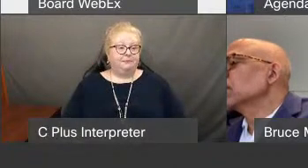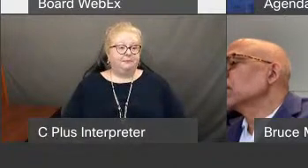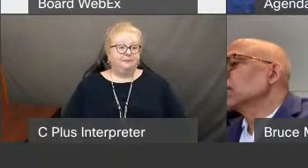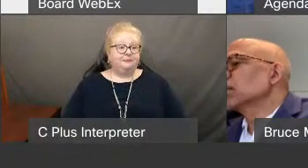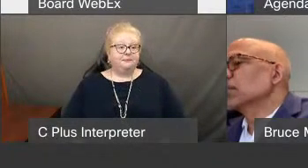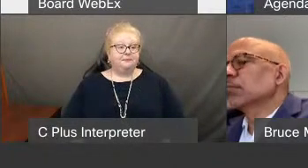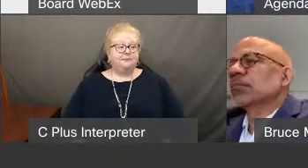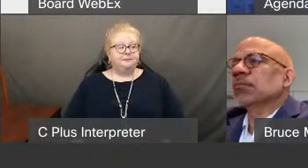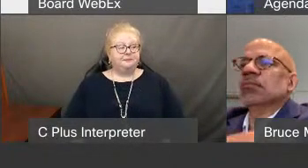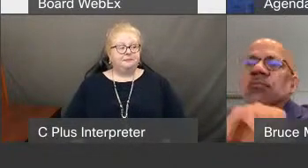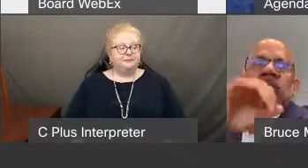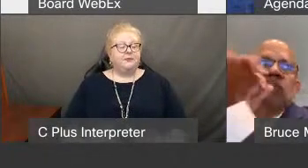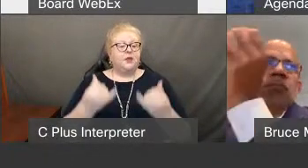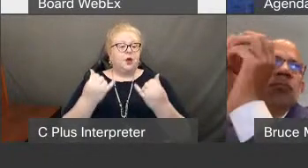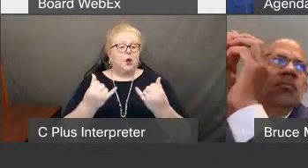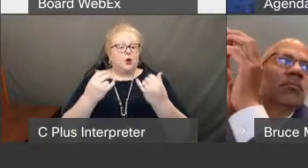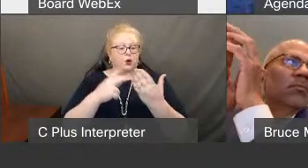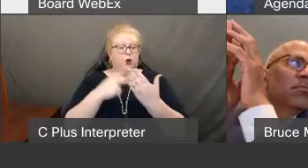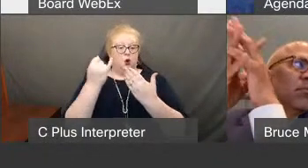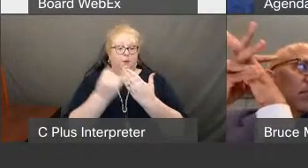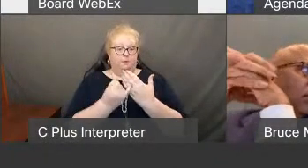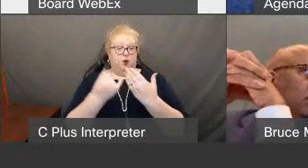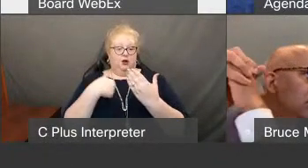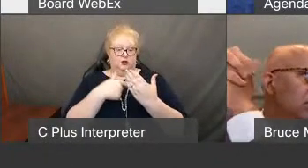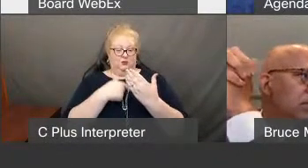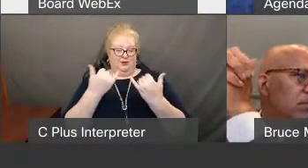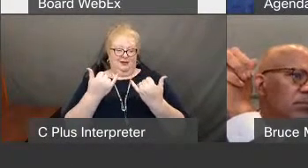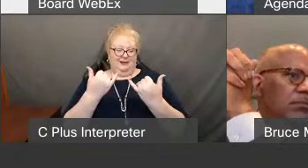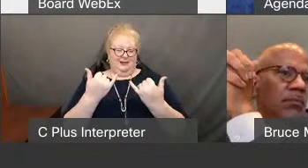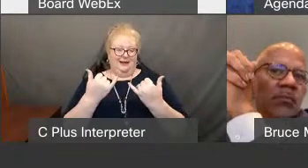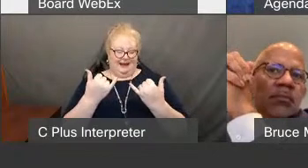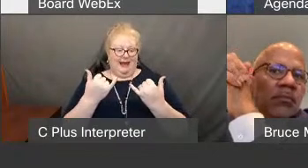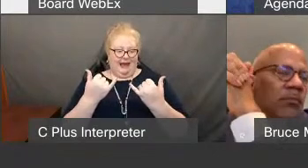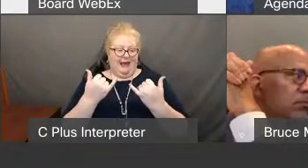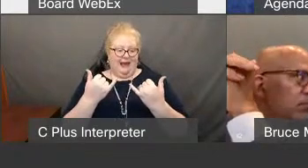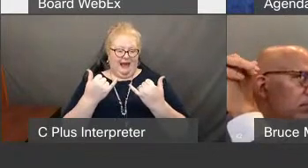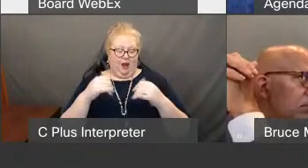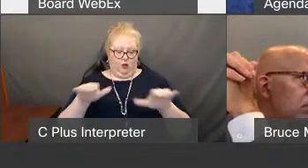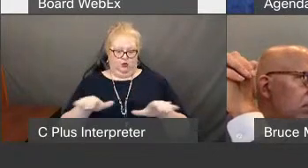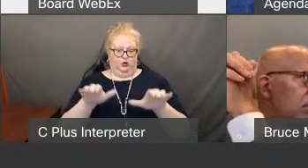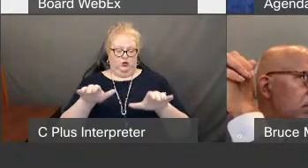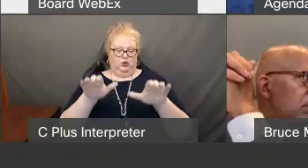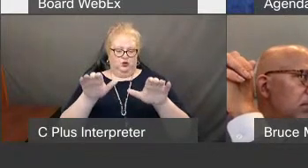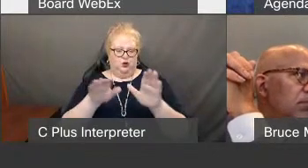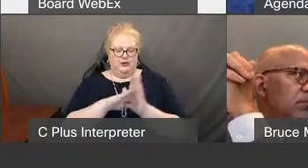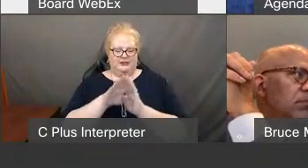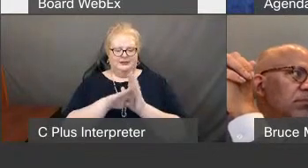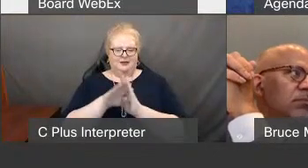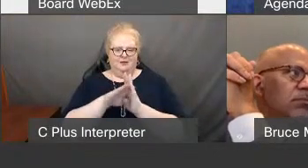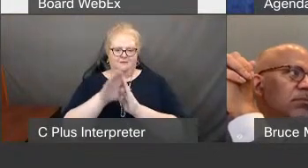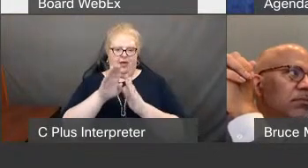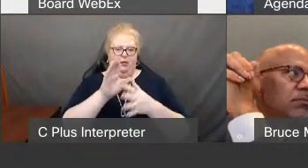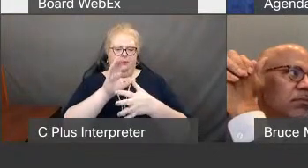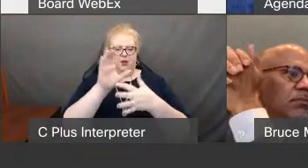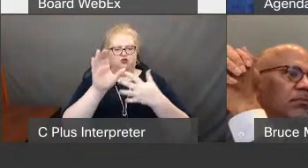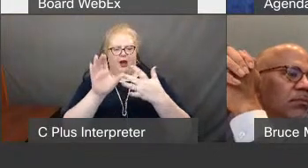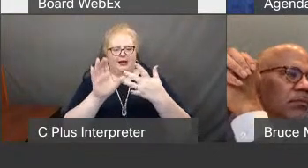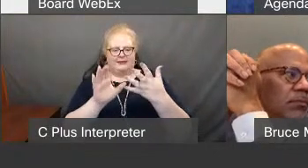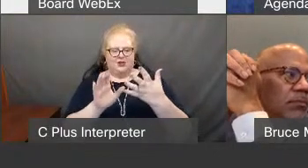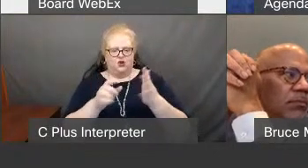the current project that we're undertaking is developing a set of criteria and a grading system